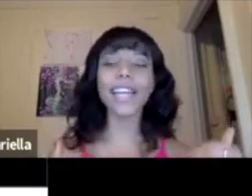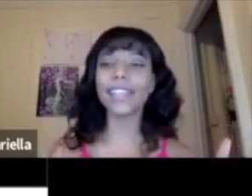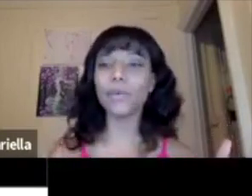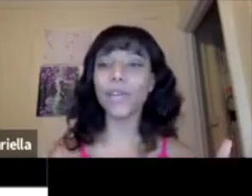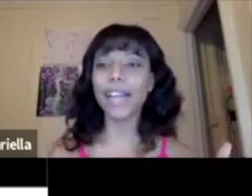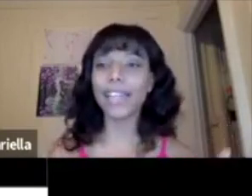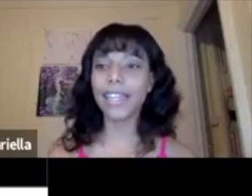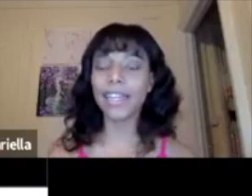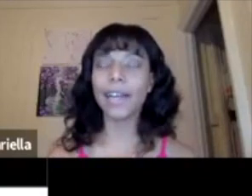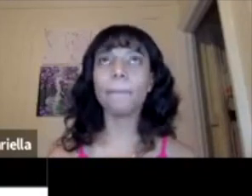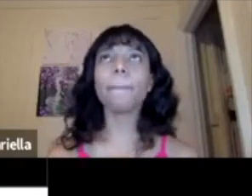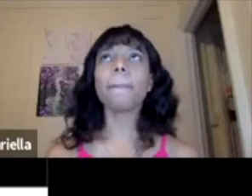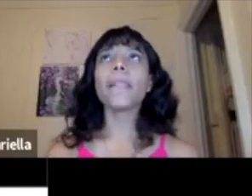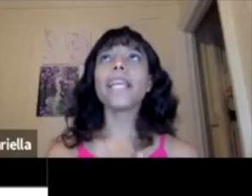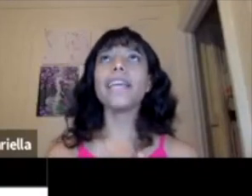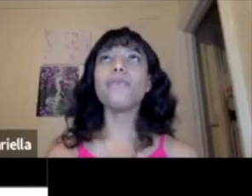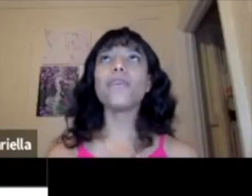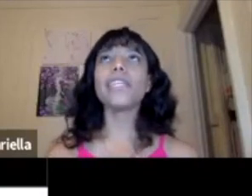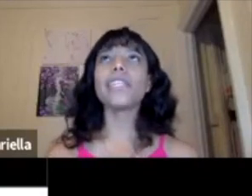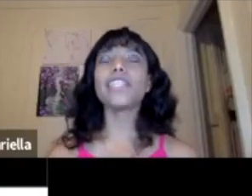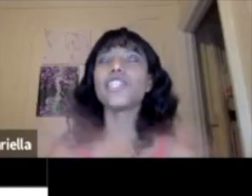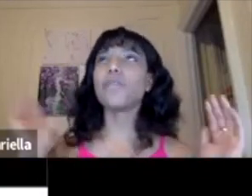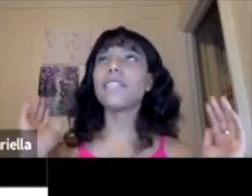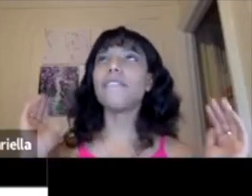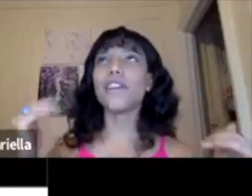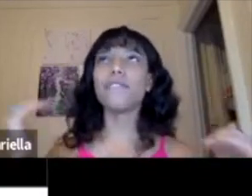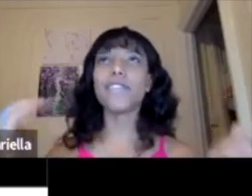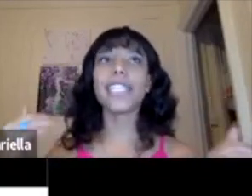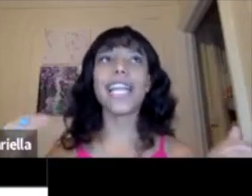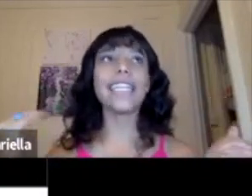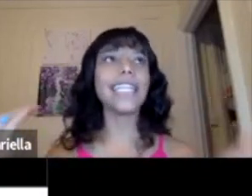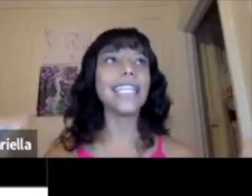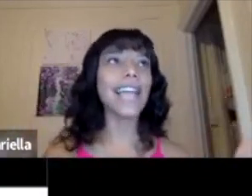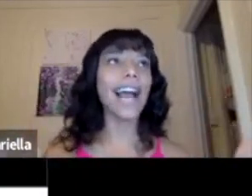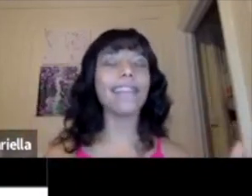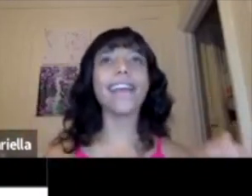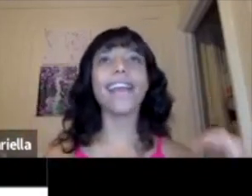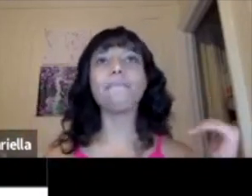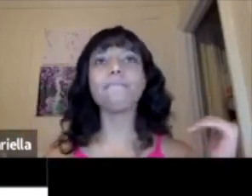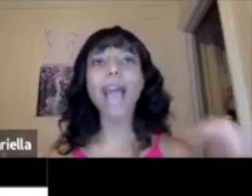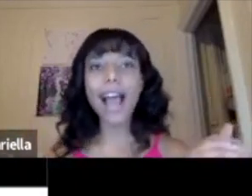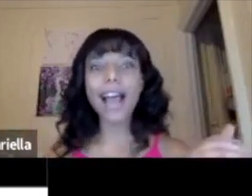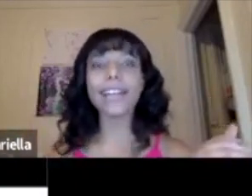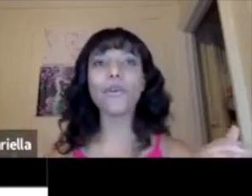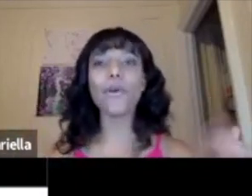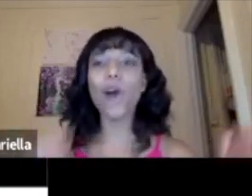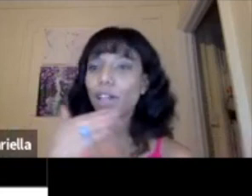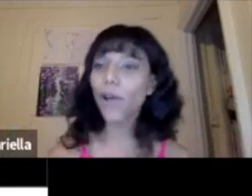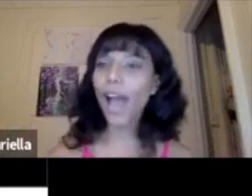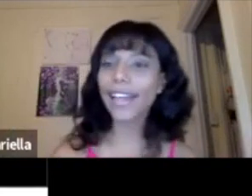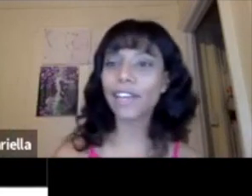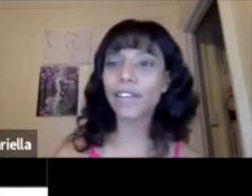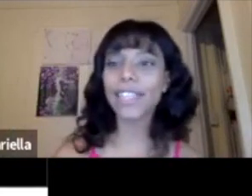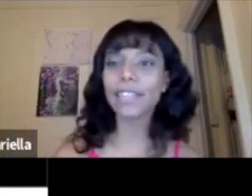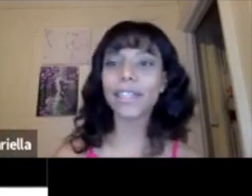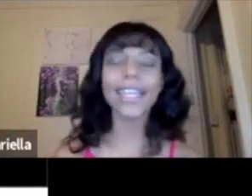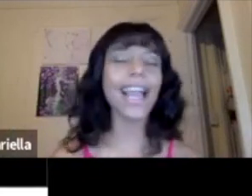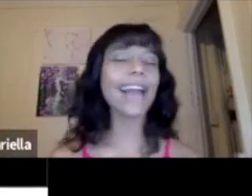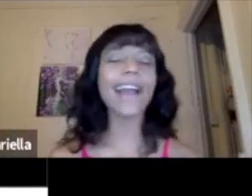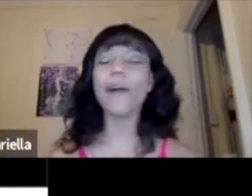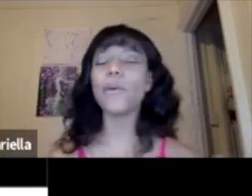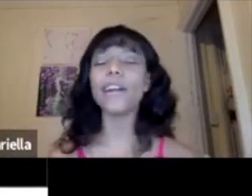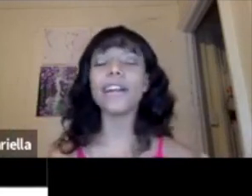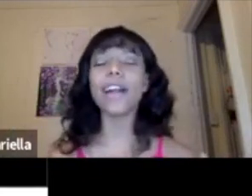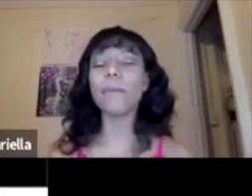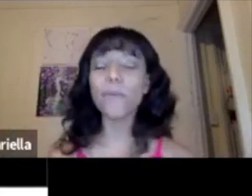first connected with Catarina, she was the very first Latina that I met who also had a hearing disability,